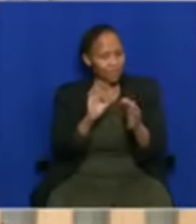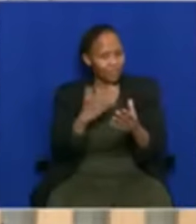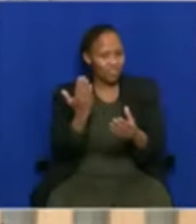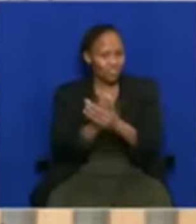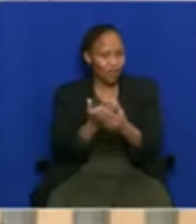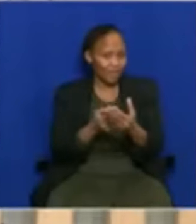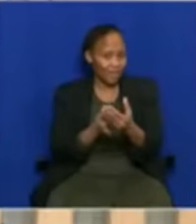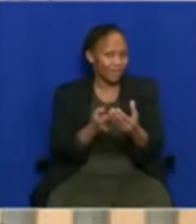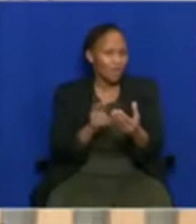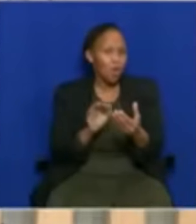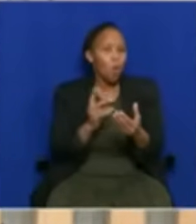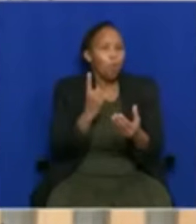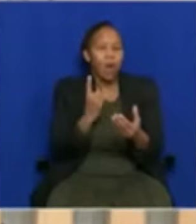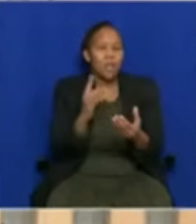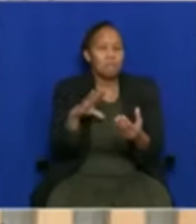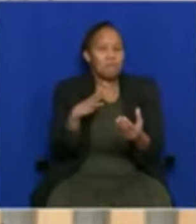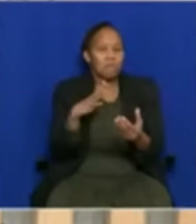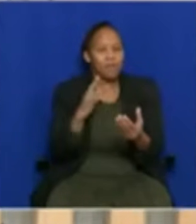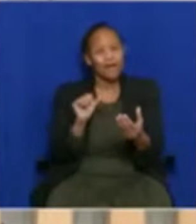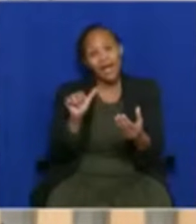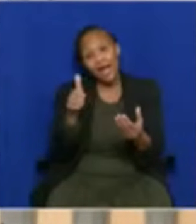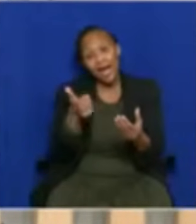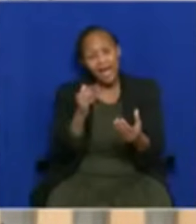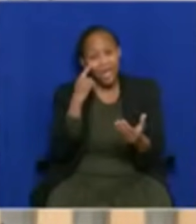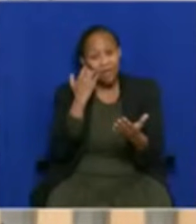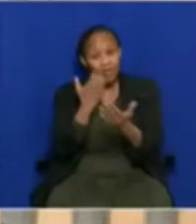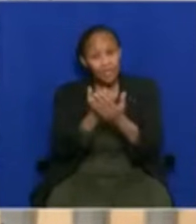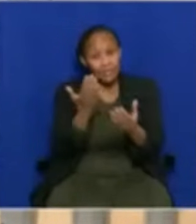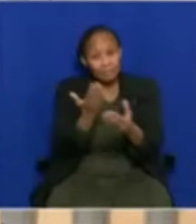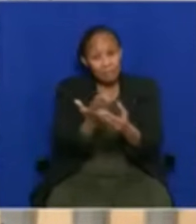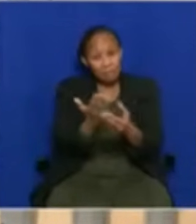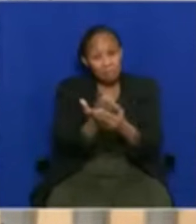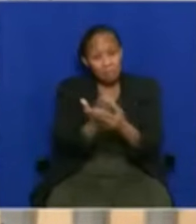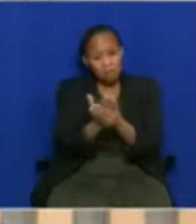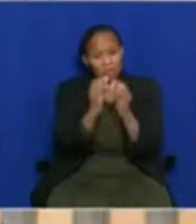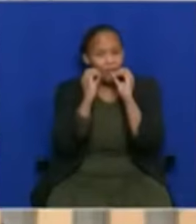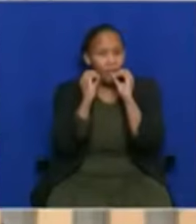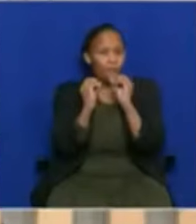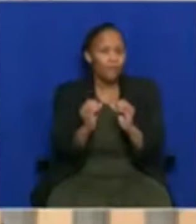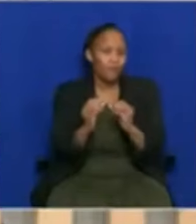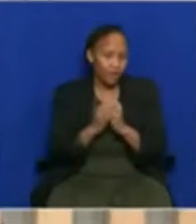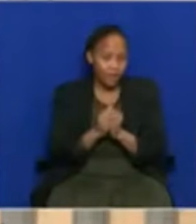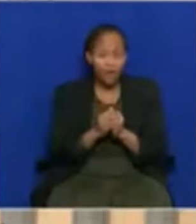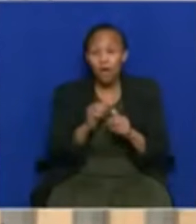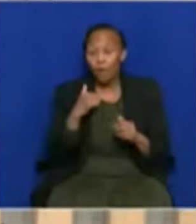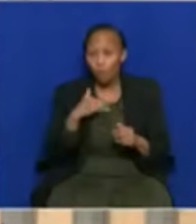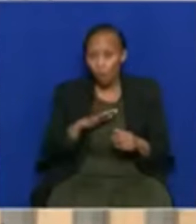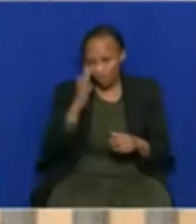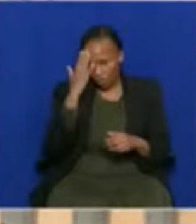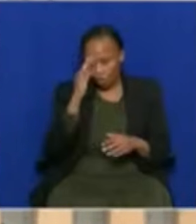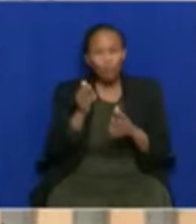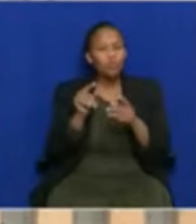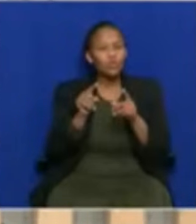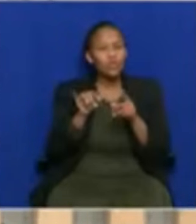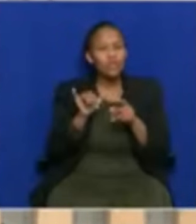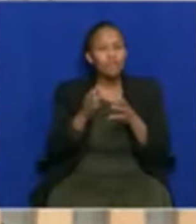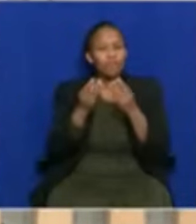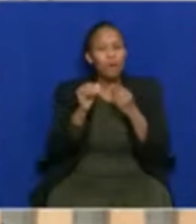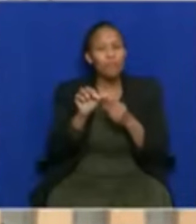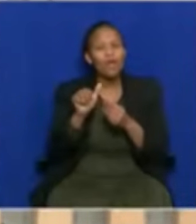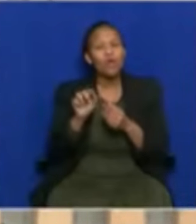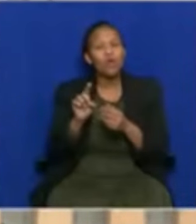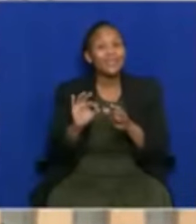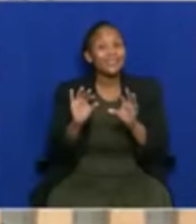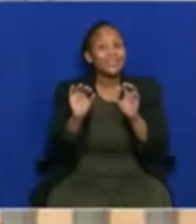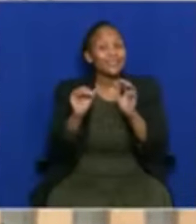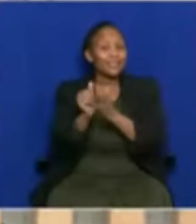no other evidence is contained in the dockets. Is that what you found as well in the dockets? Exactly. Just the A1 statements. We can skip the rest